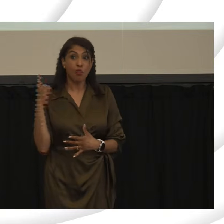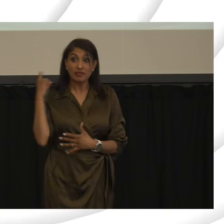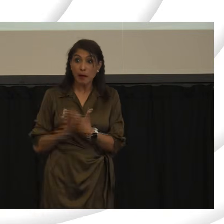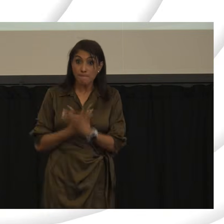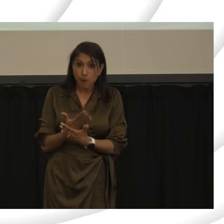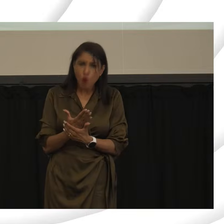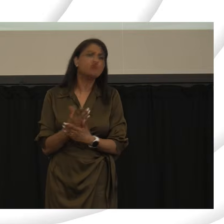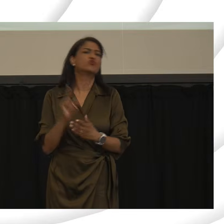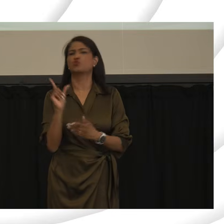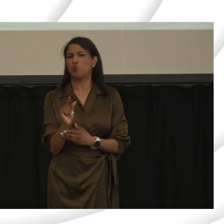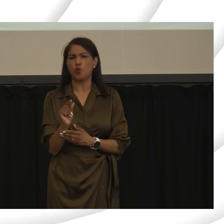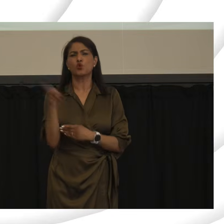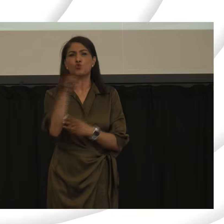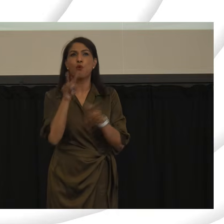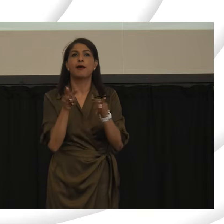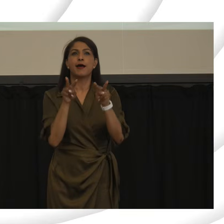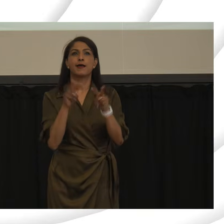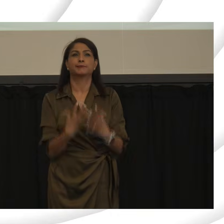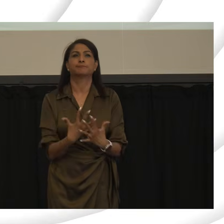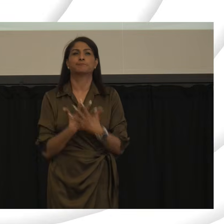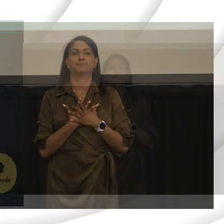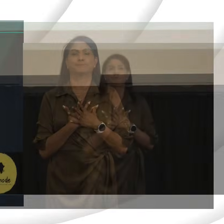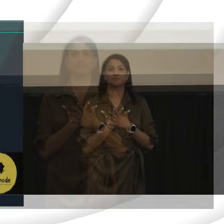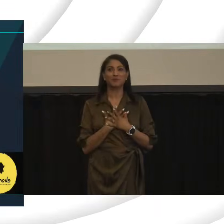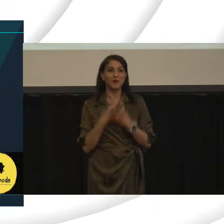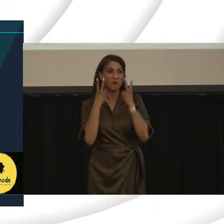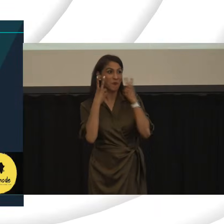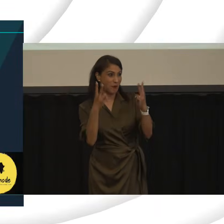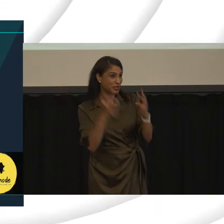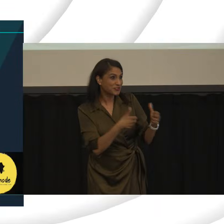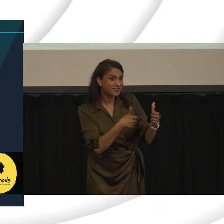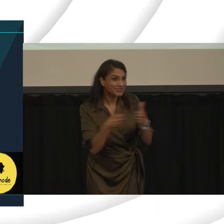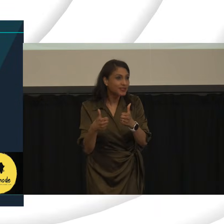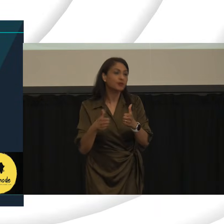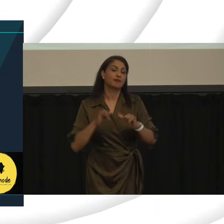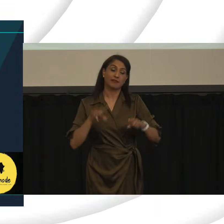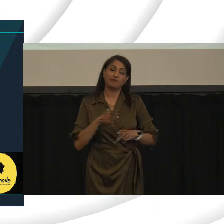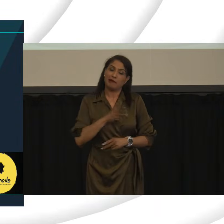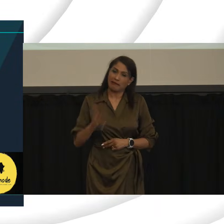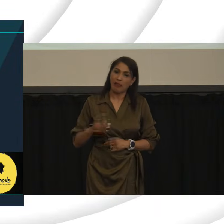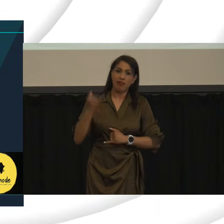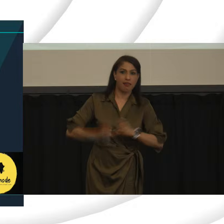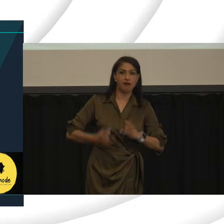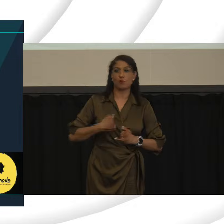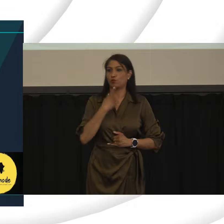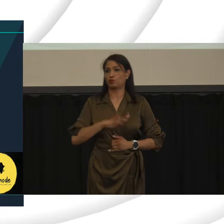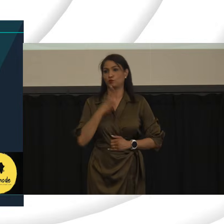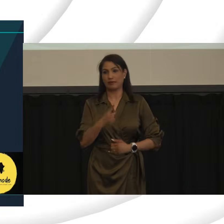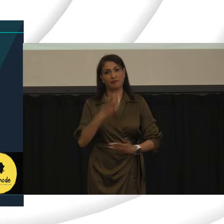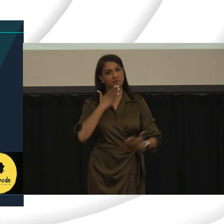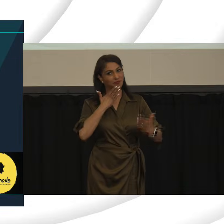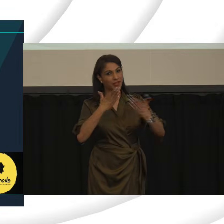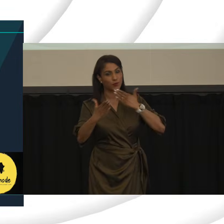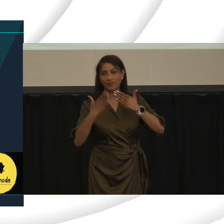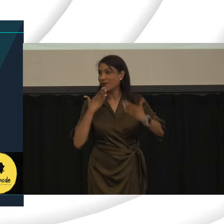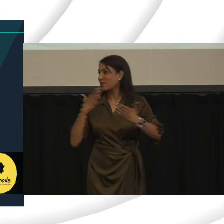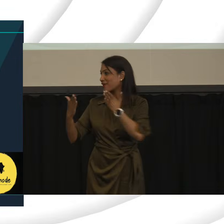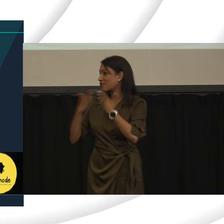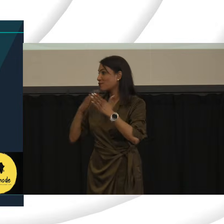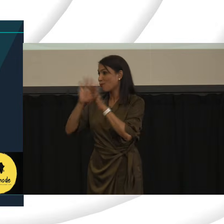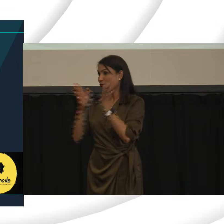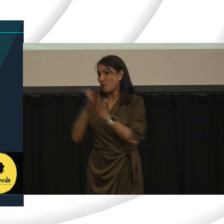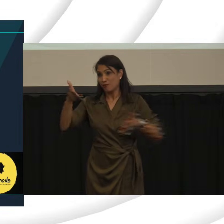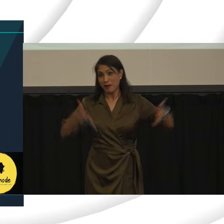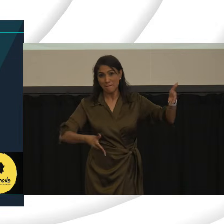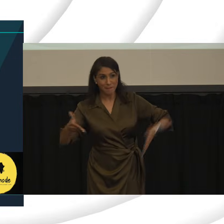and see how it can be adapted for the time now. It's quite a short poem, so let's have a look. But lastly, I